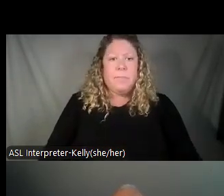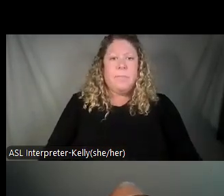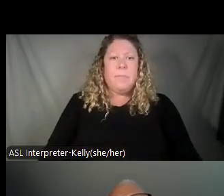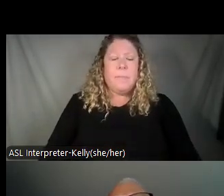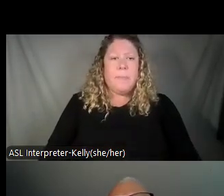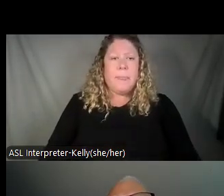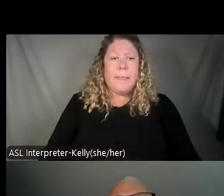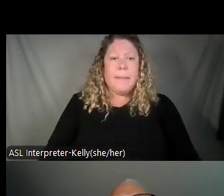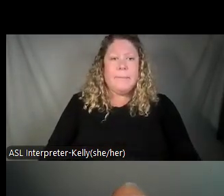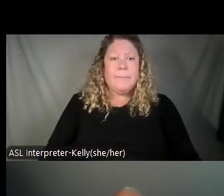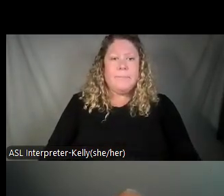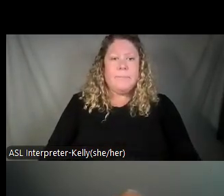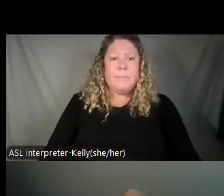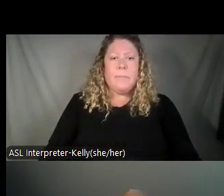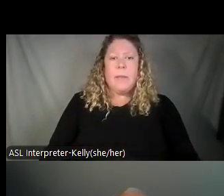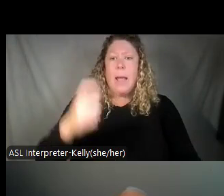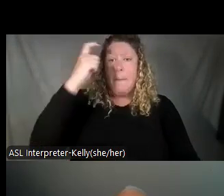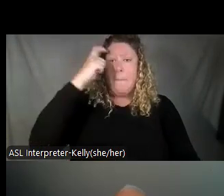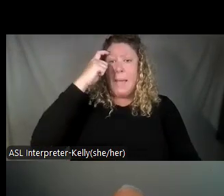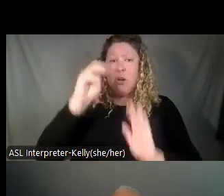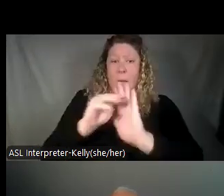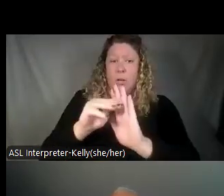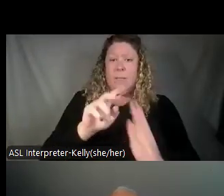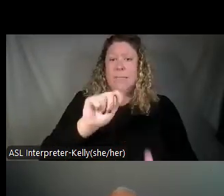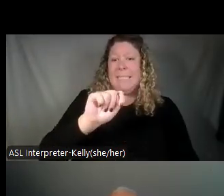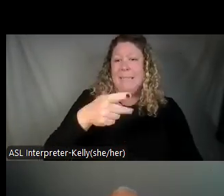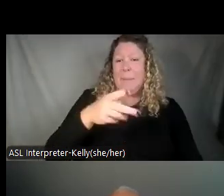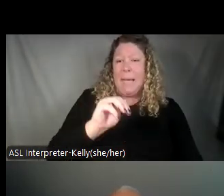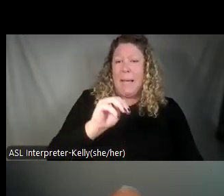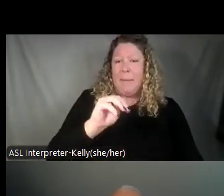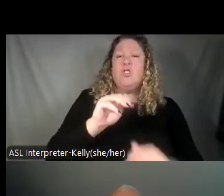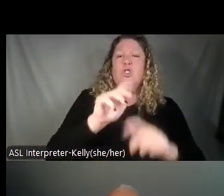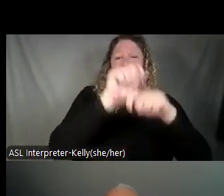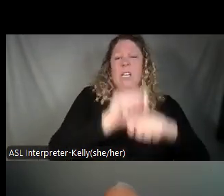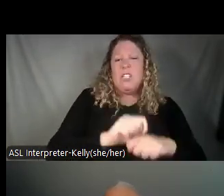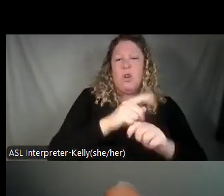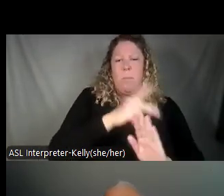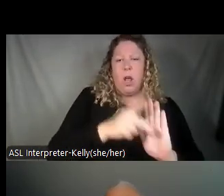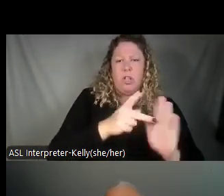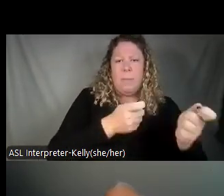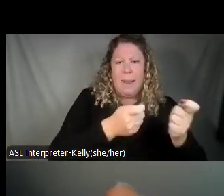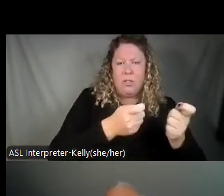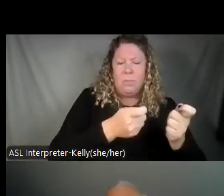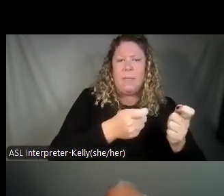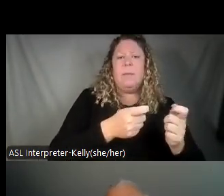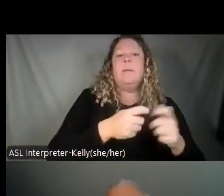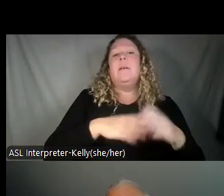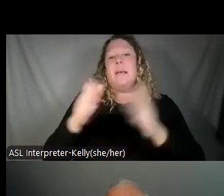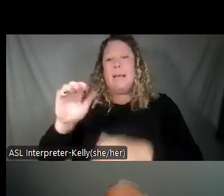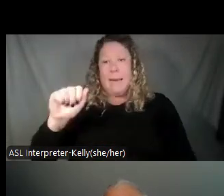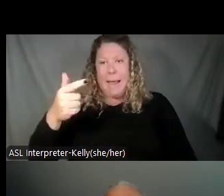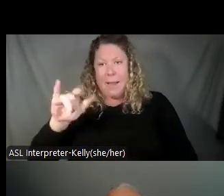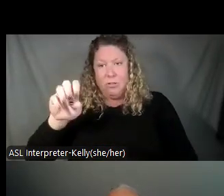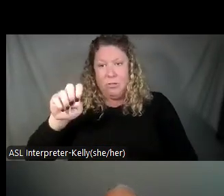The mental model that I give between traditional project management and Agile is that if we're building a house, we have to start off with the